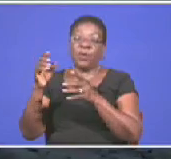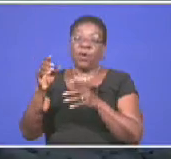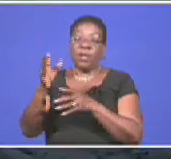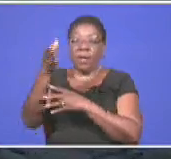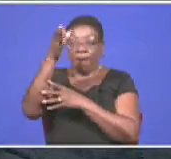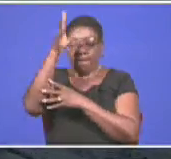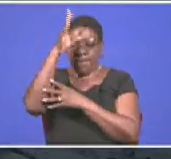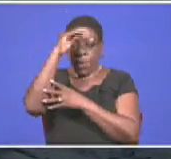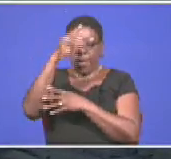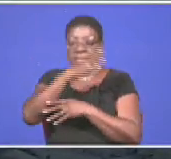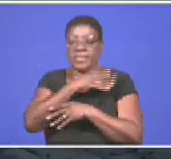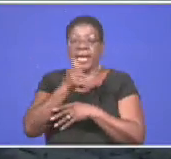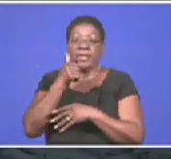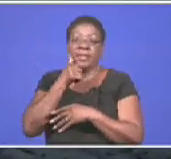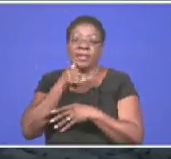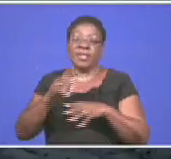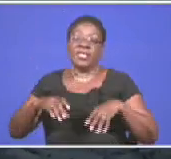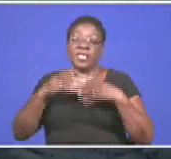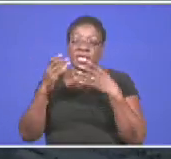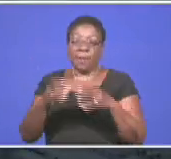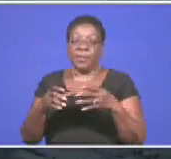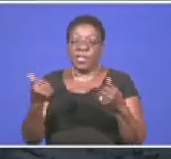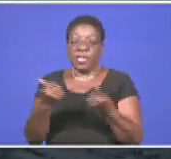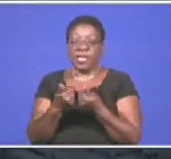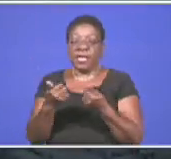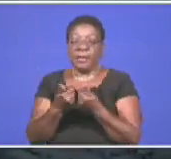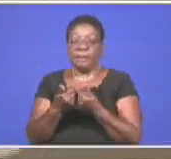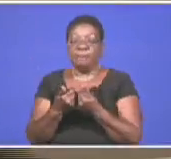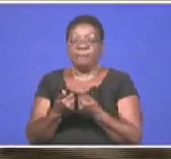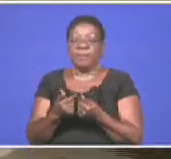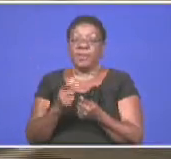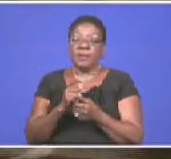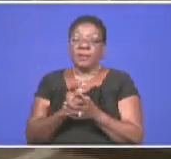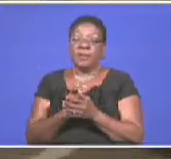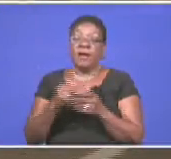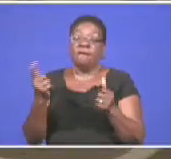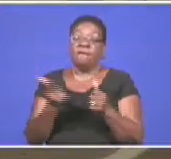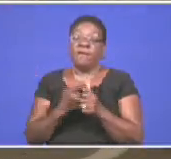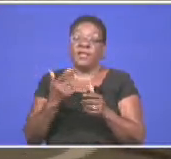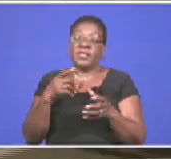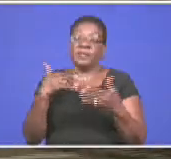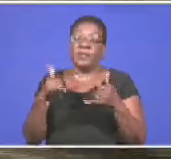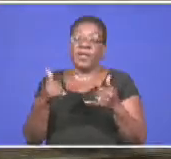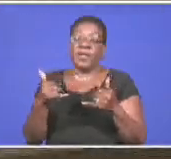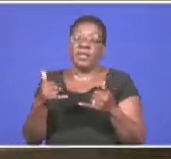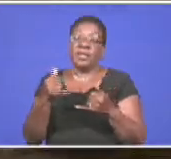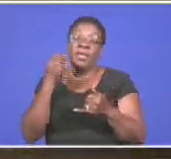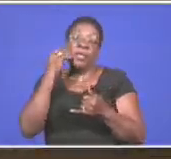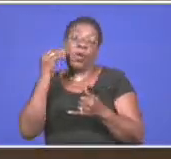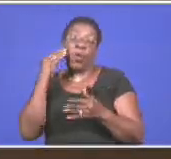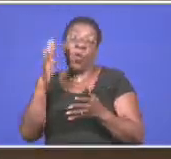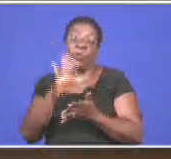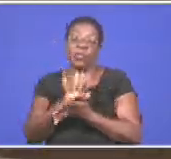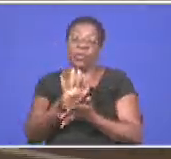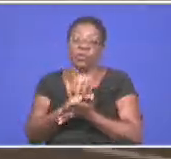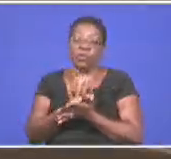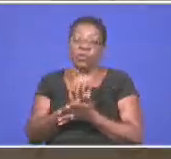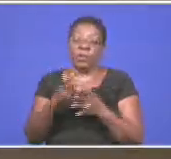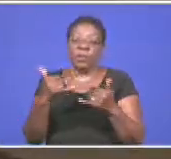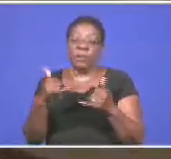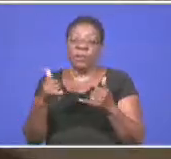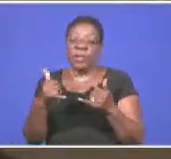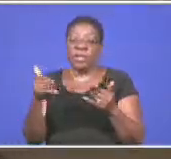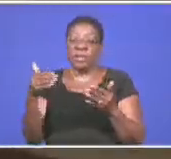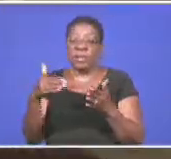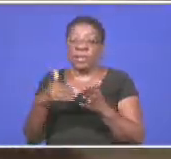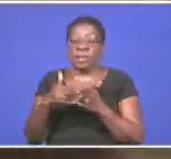and also junior boys. Championship aspirations on the line. Let's take a look. First on the court, the home school and crowd favorite South Andrews High mini boys